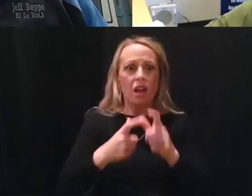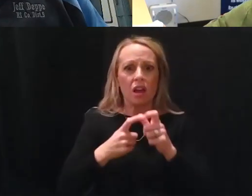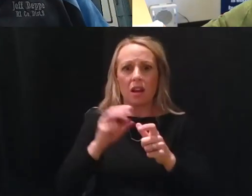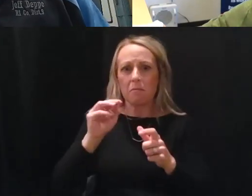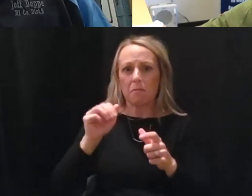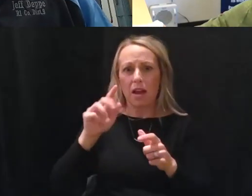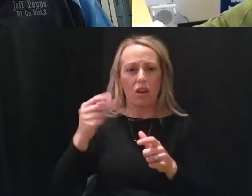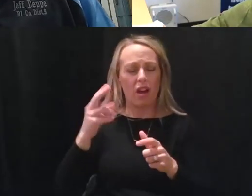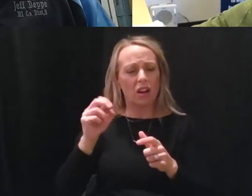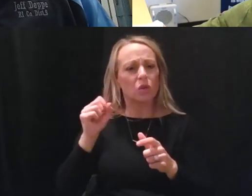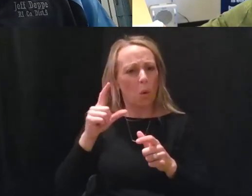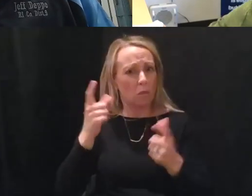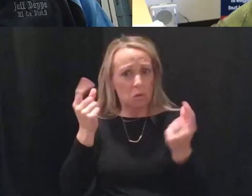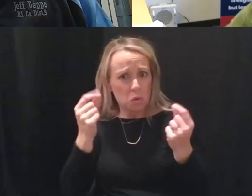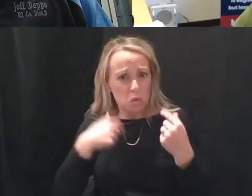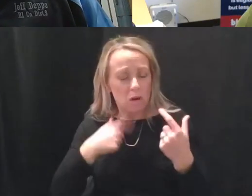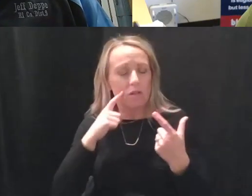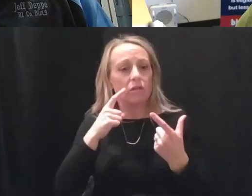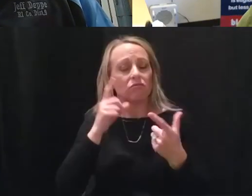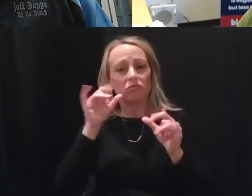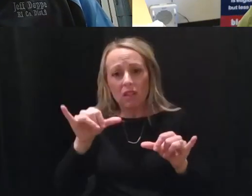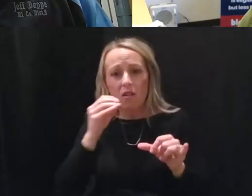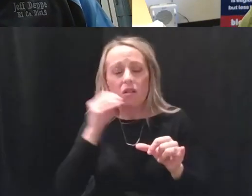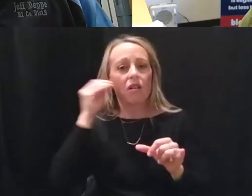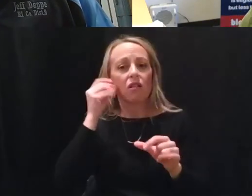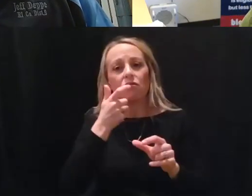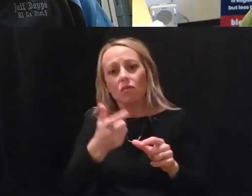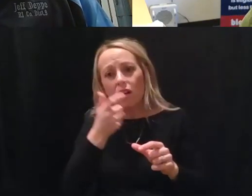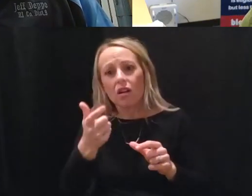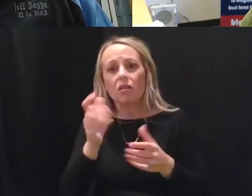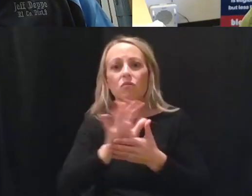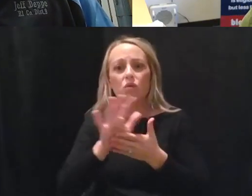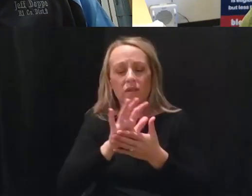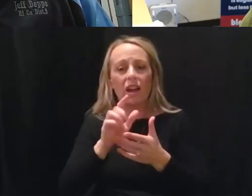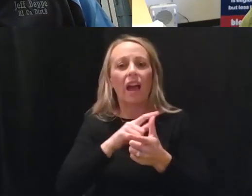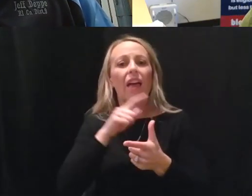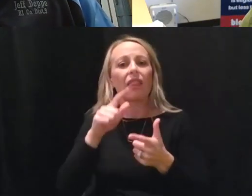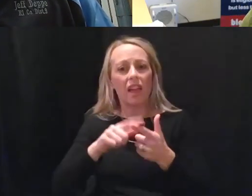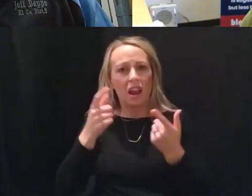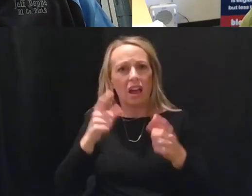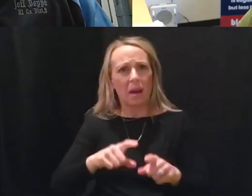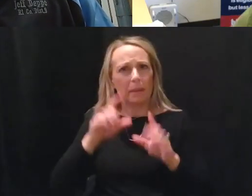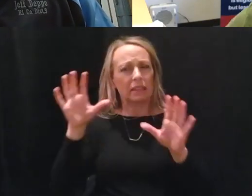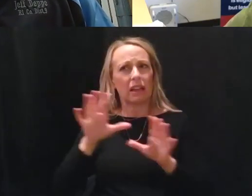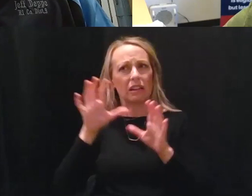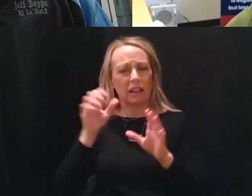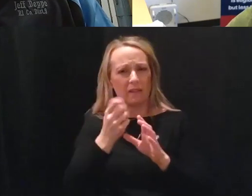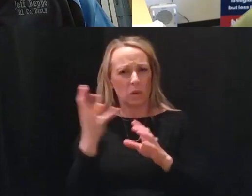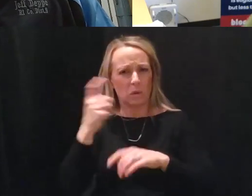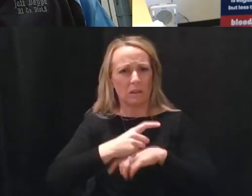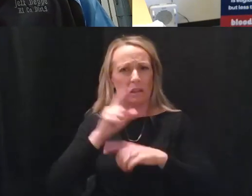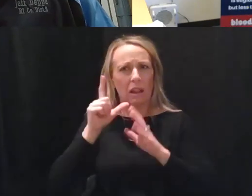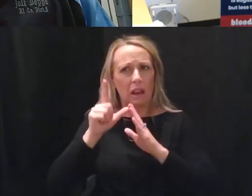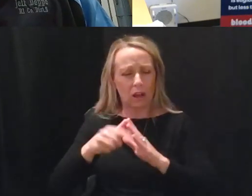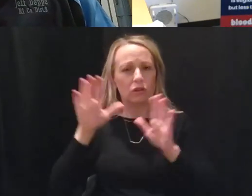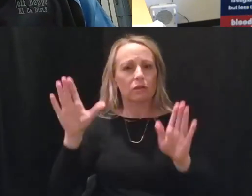movies. And on Sunday, I started to develop a fever and a cough. So on Sunday,